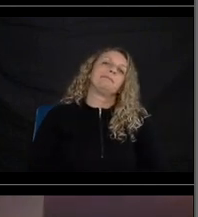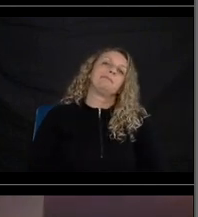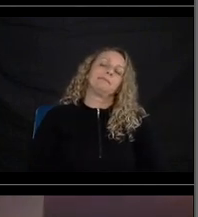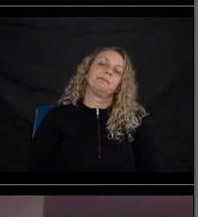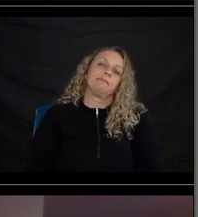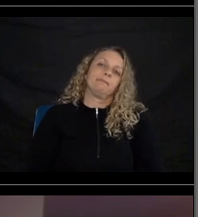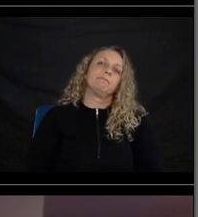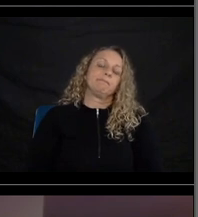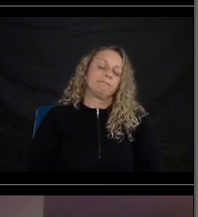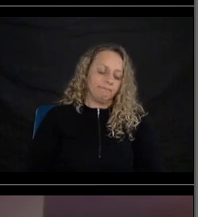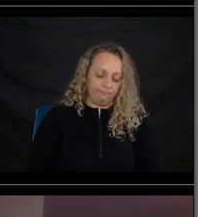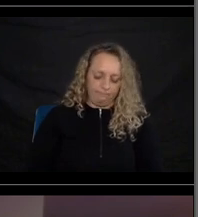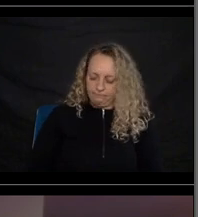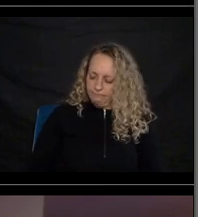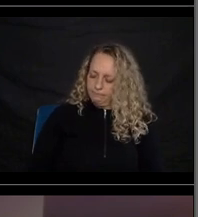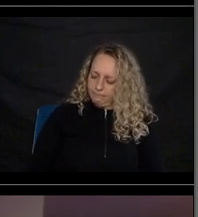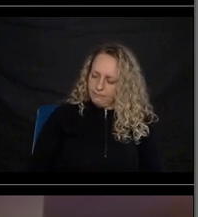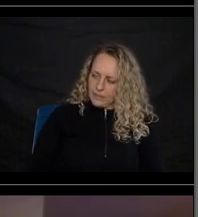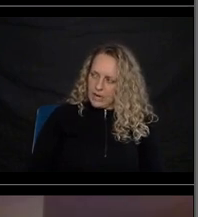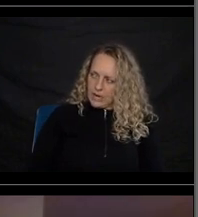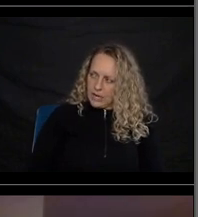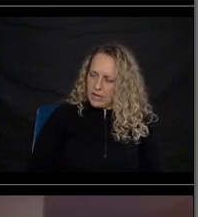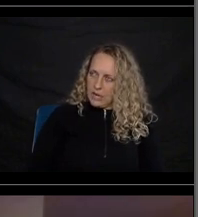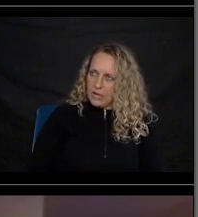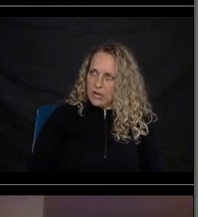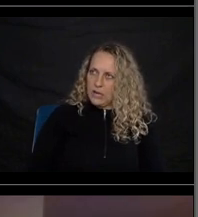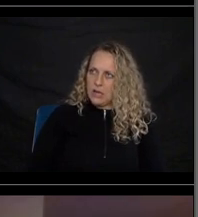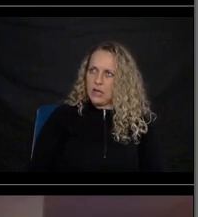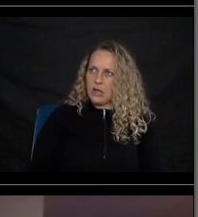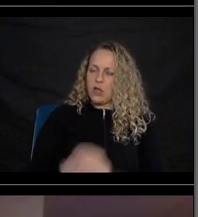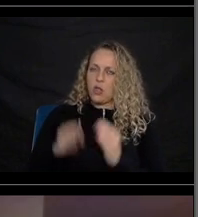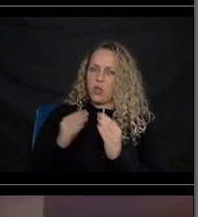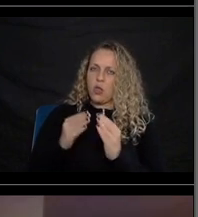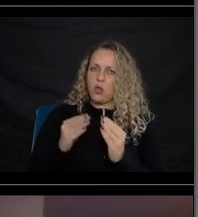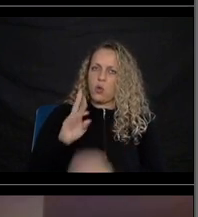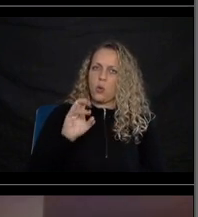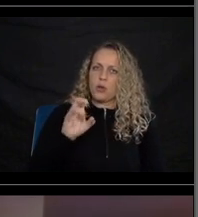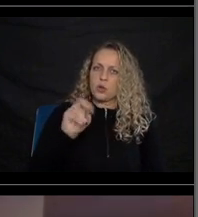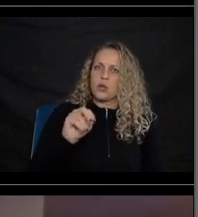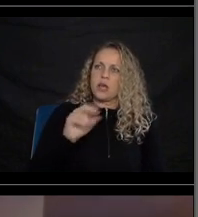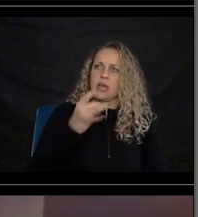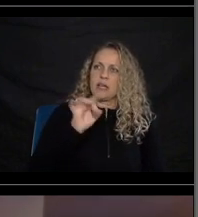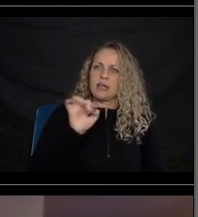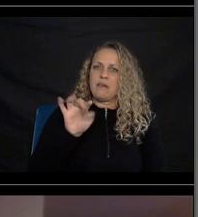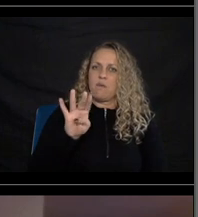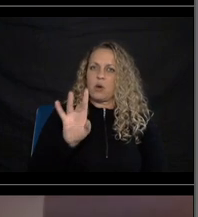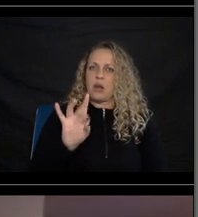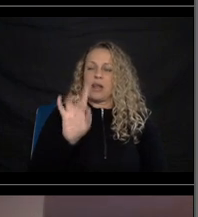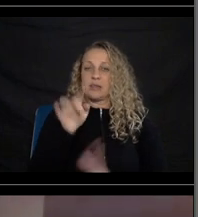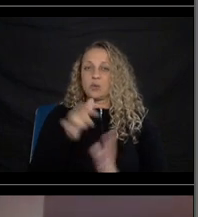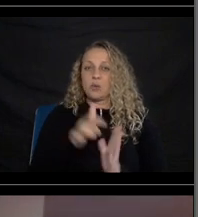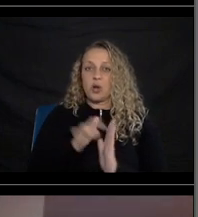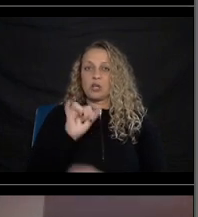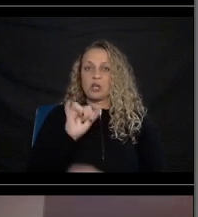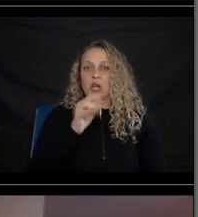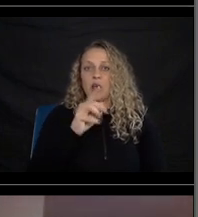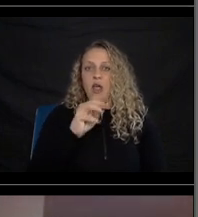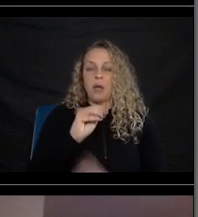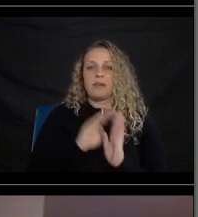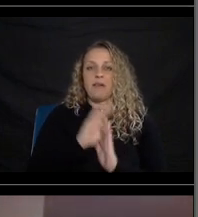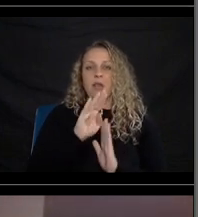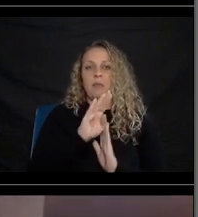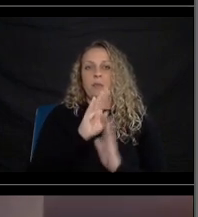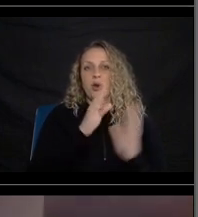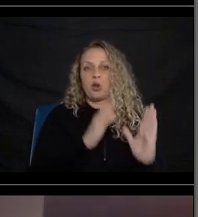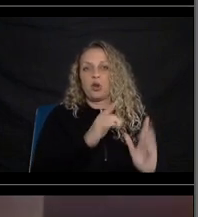All right. And you know, the resolution 18-48, it does require JKM developers to make